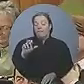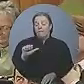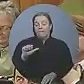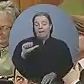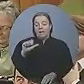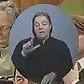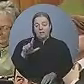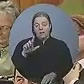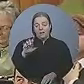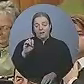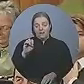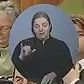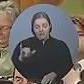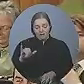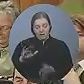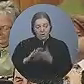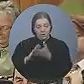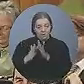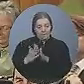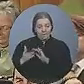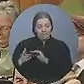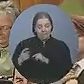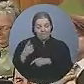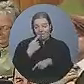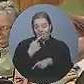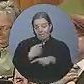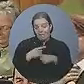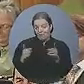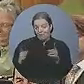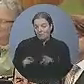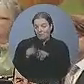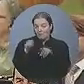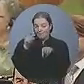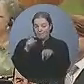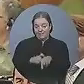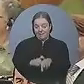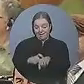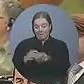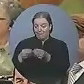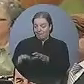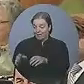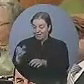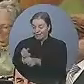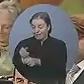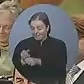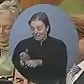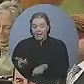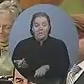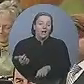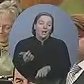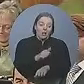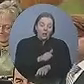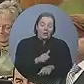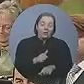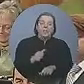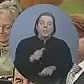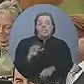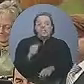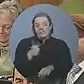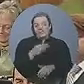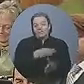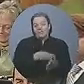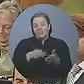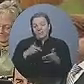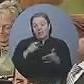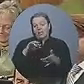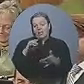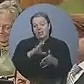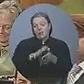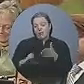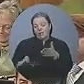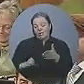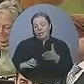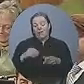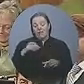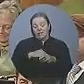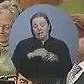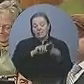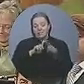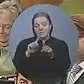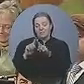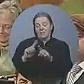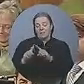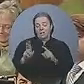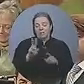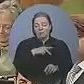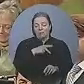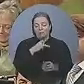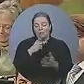billion multi-year investment in Canada, in various provinces and various projects, creating, I'm sure, many hundreds of jobs